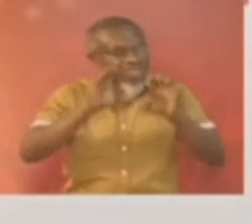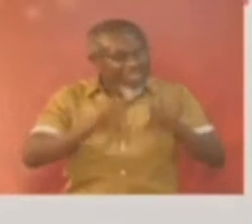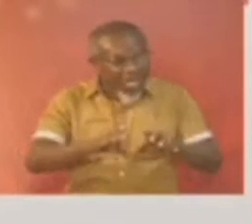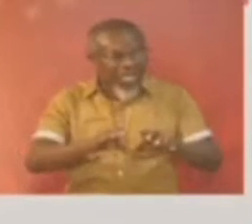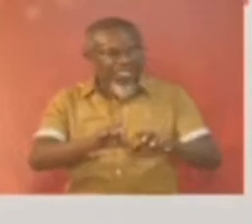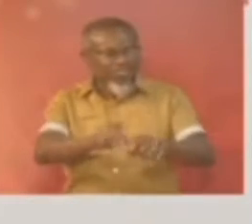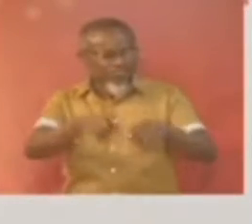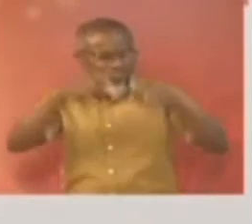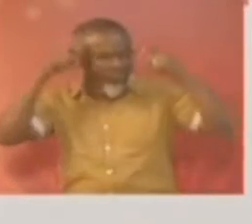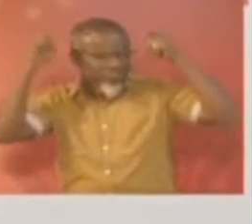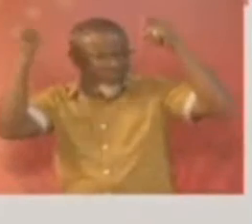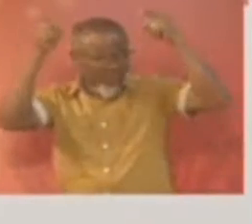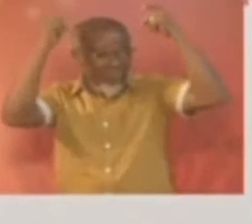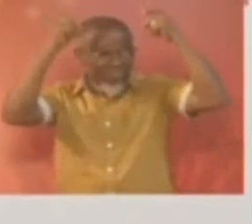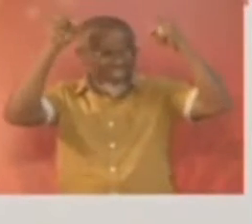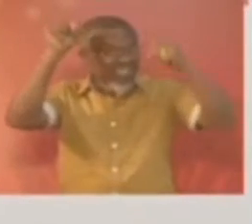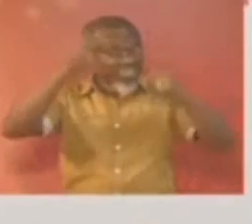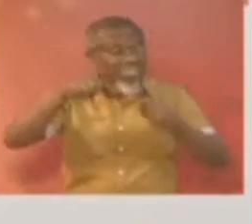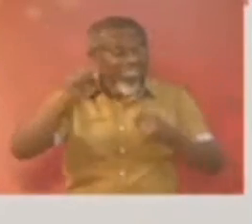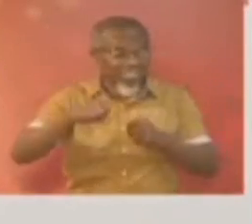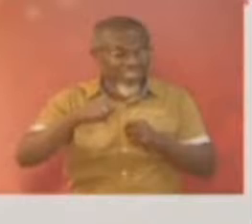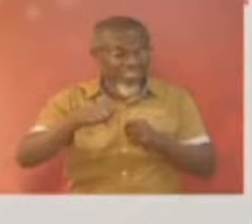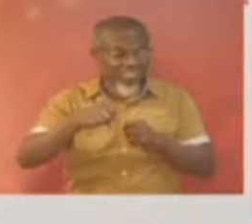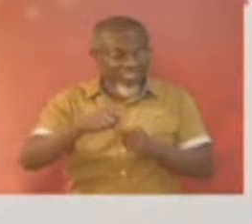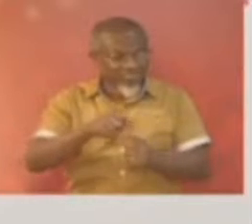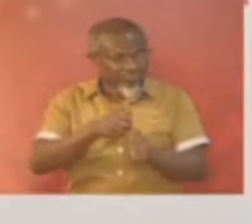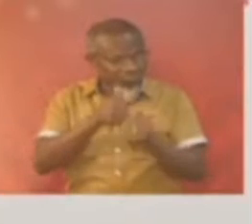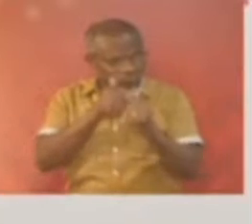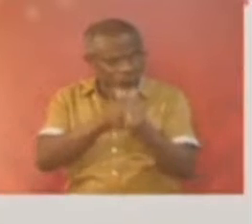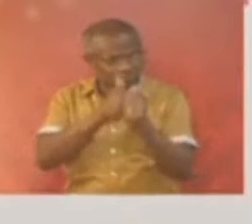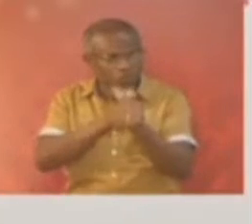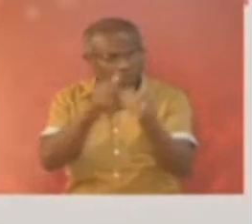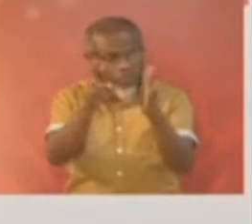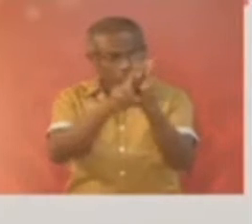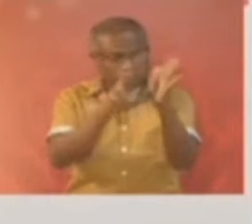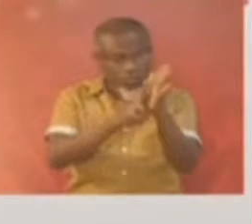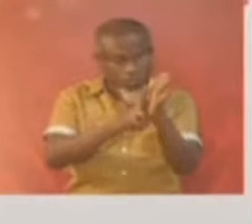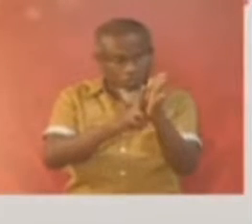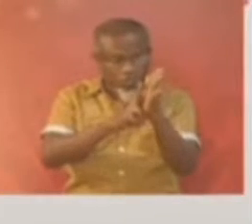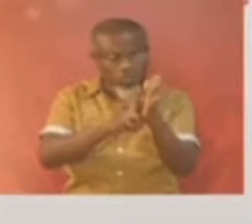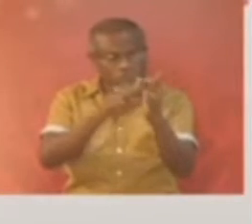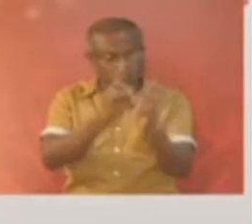Protect yourselves and your loved ones. Practice physical distancing. Stay home